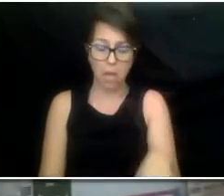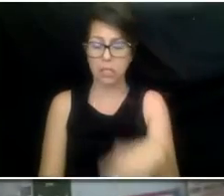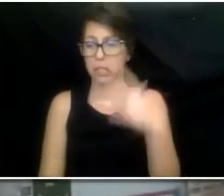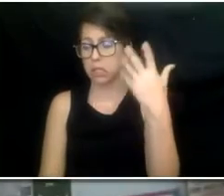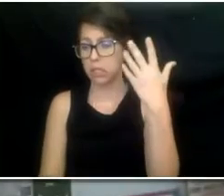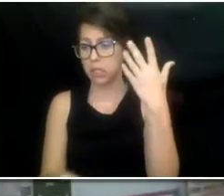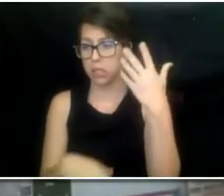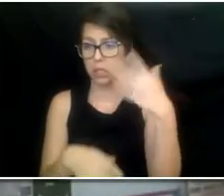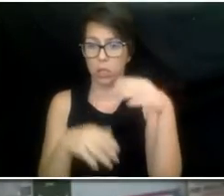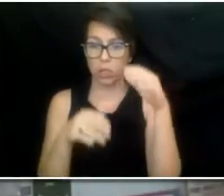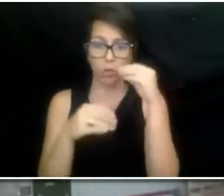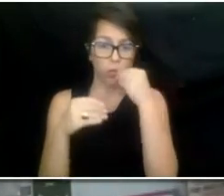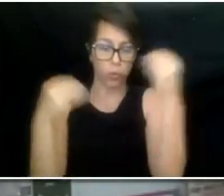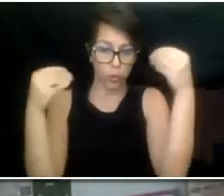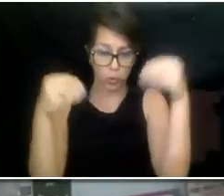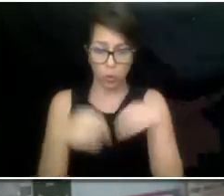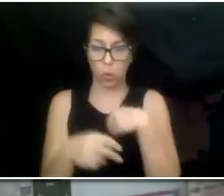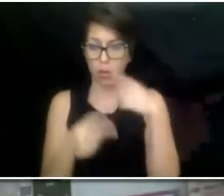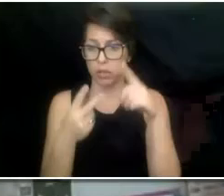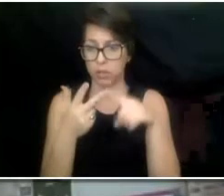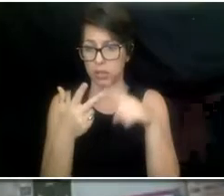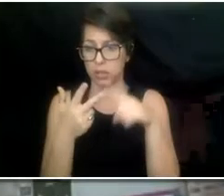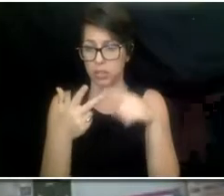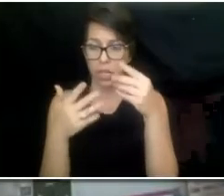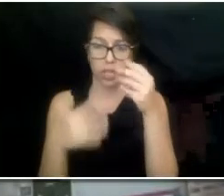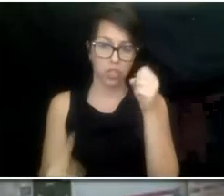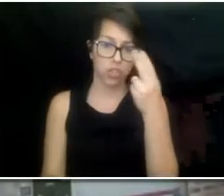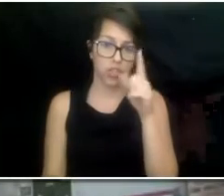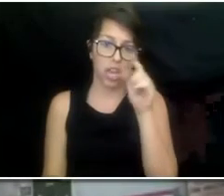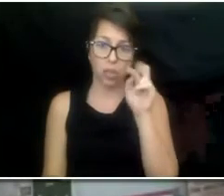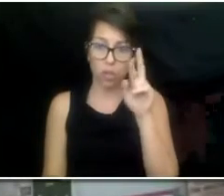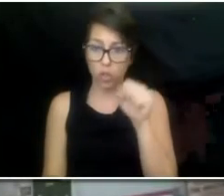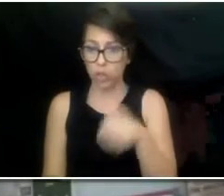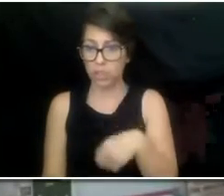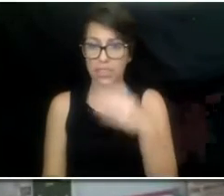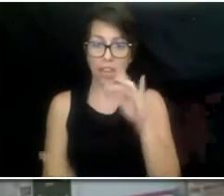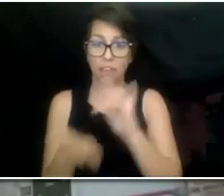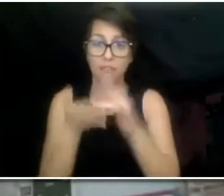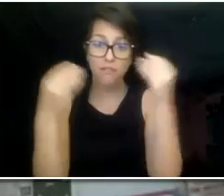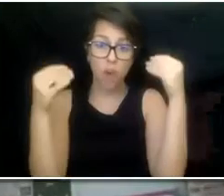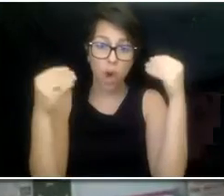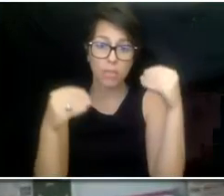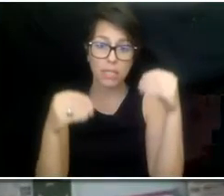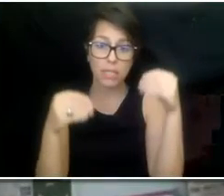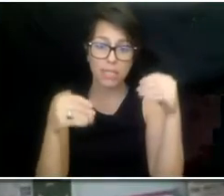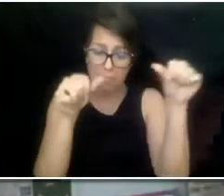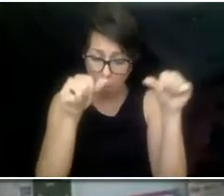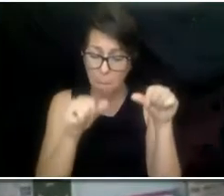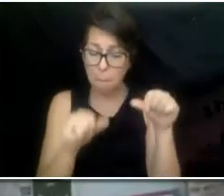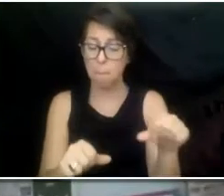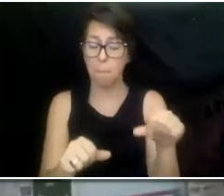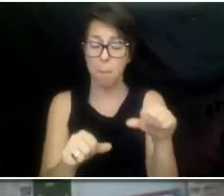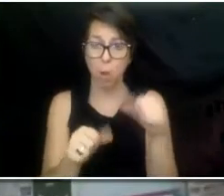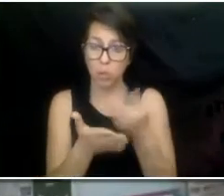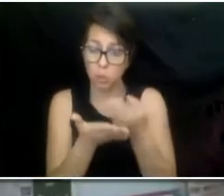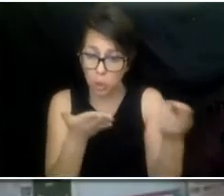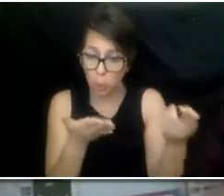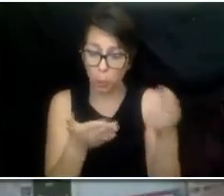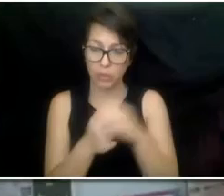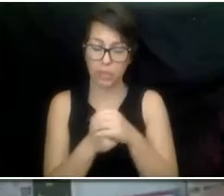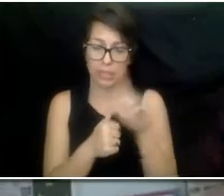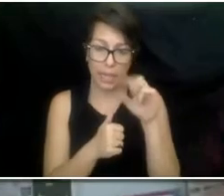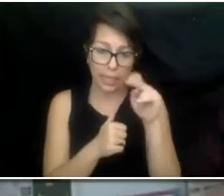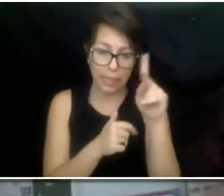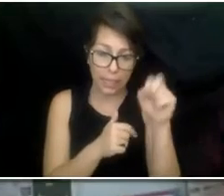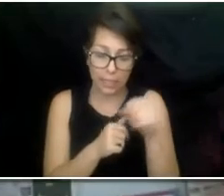communities whether you are a person who is undocumented a transwoman of color or a senior citizen you can